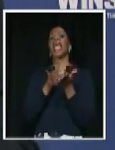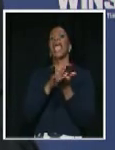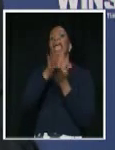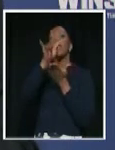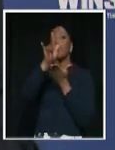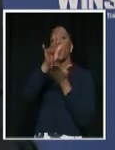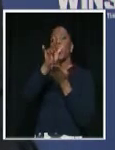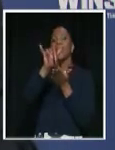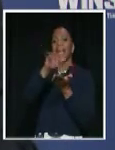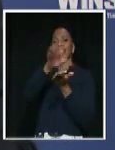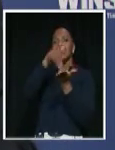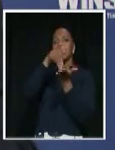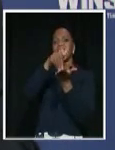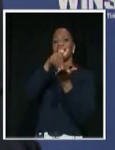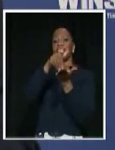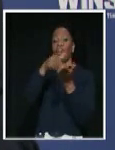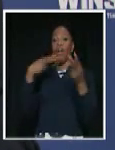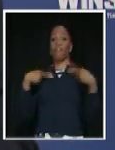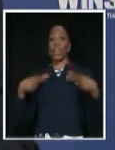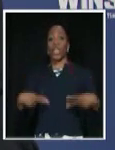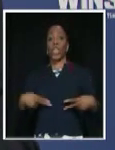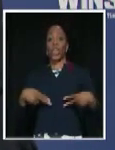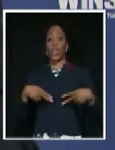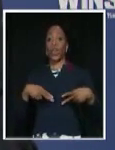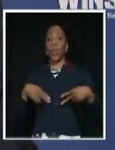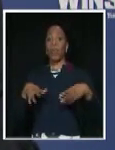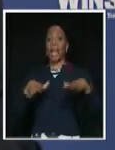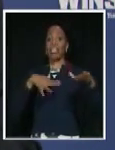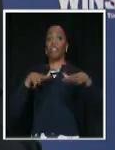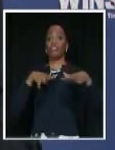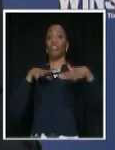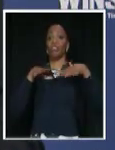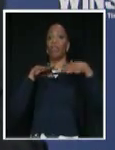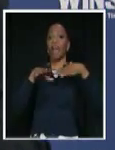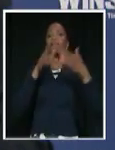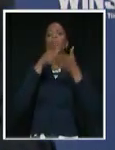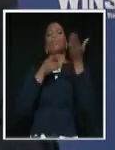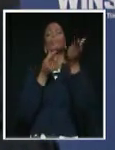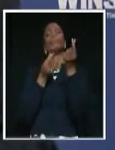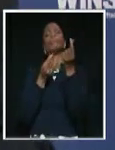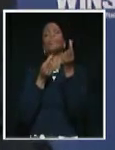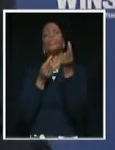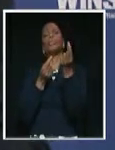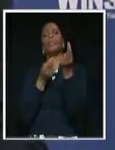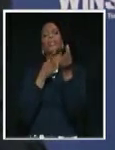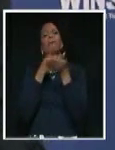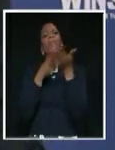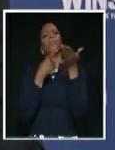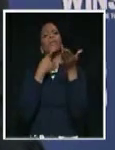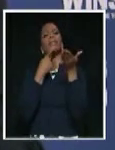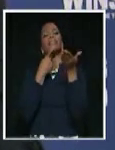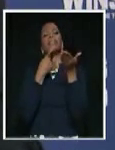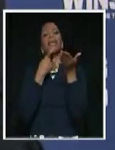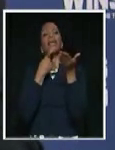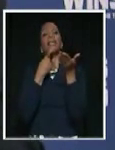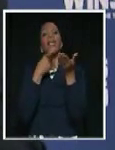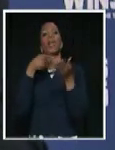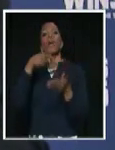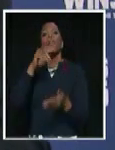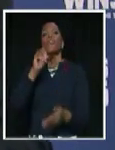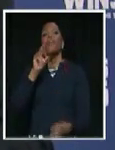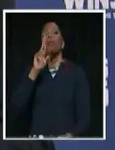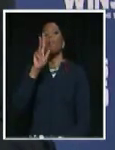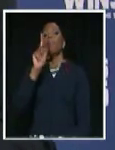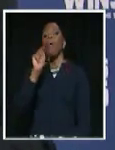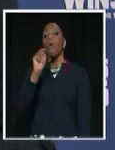human trafficking in the United States. What should we do about it? And what I basically said was the following, that the Port Authority Police needs